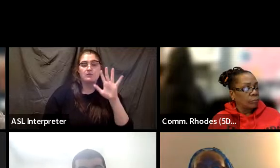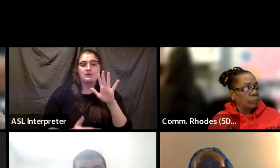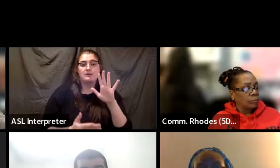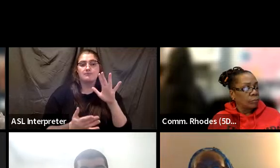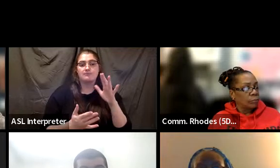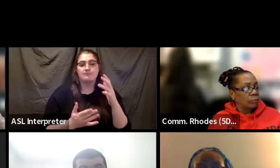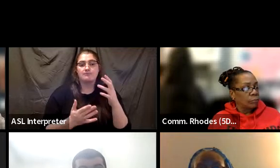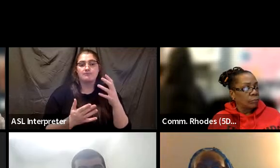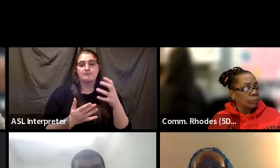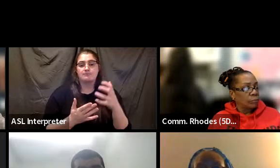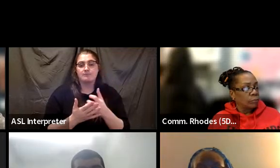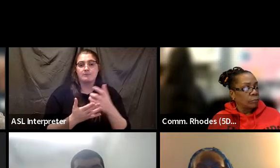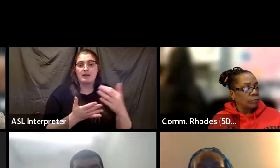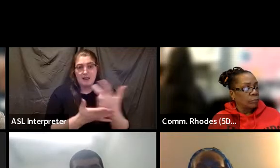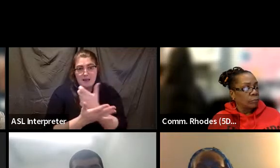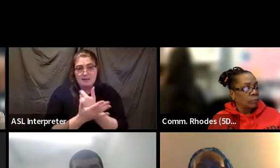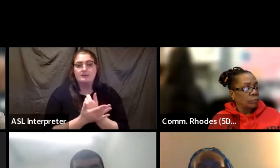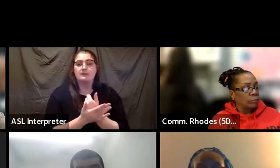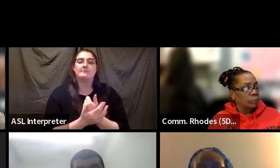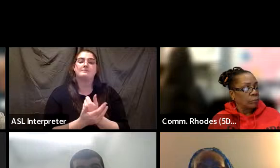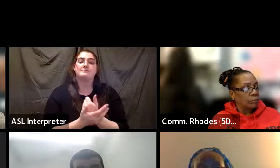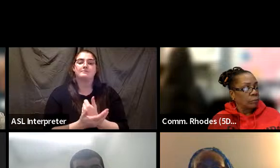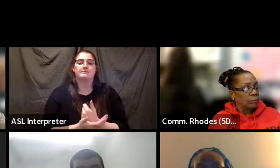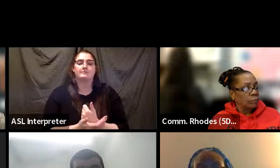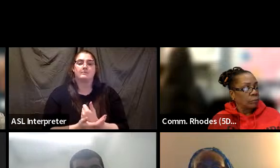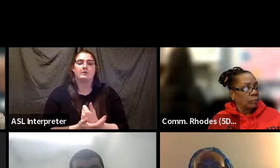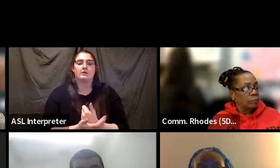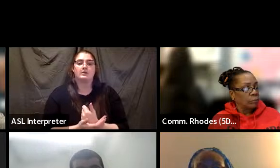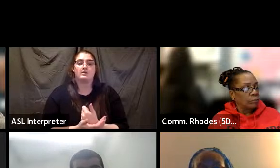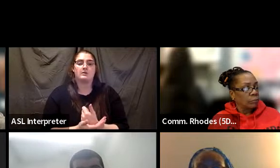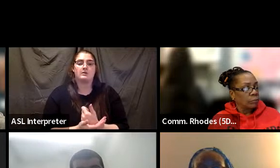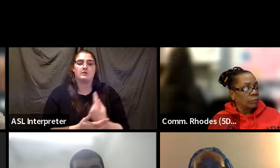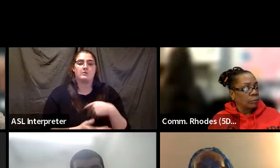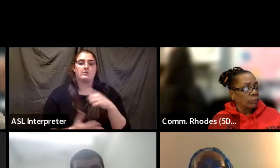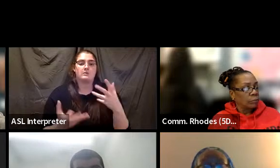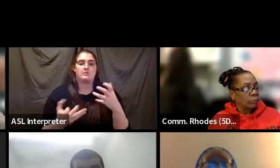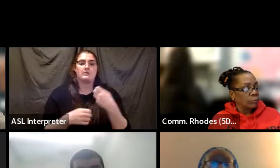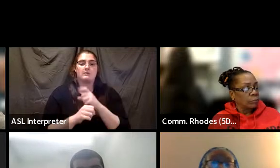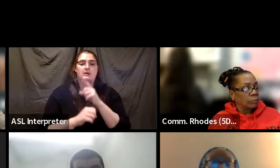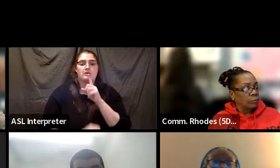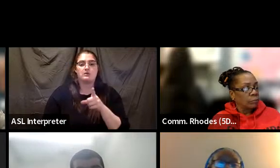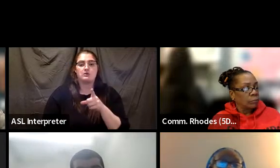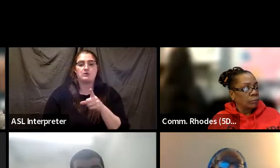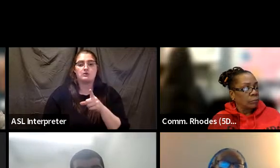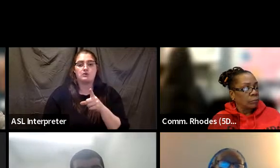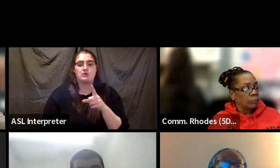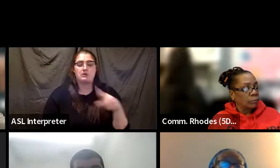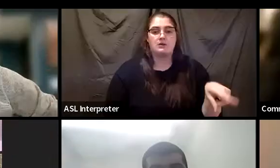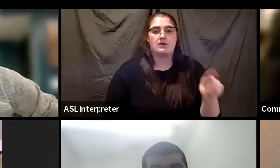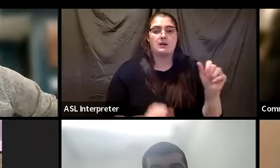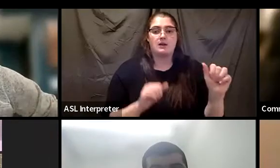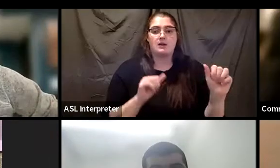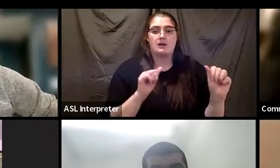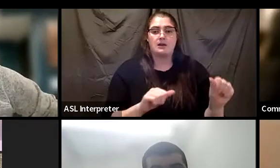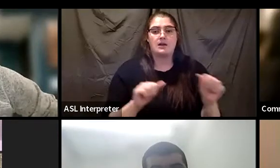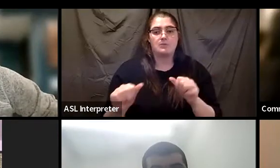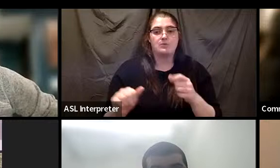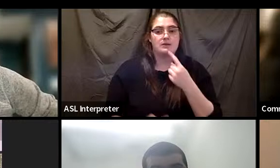Their DNA will be collected, and you want to make sure that they are able to,